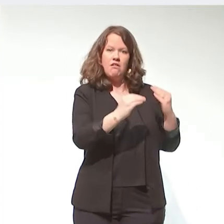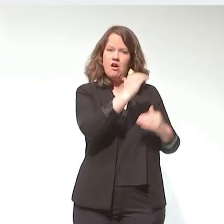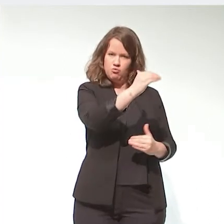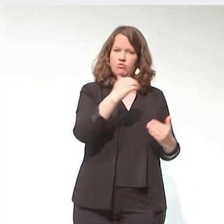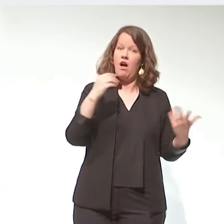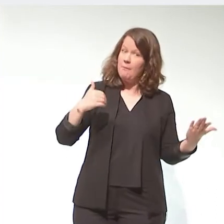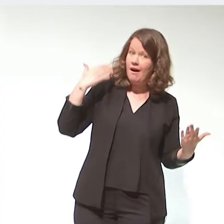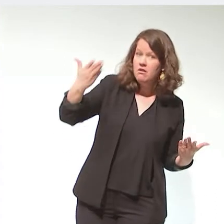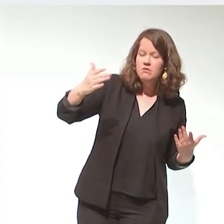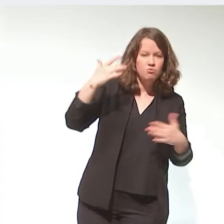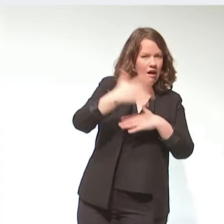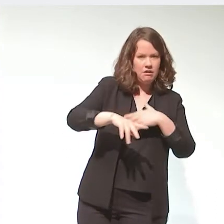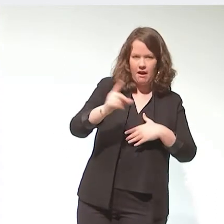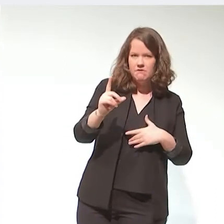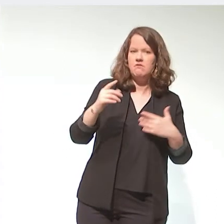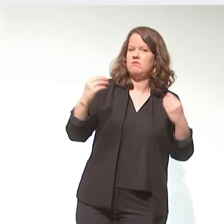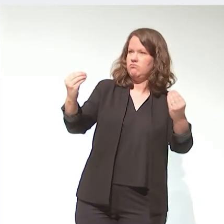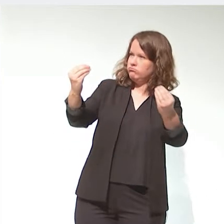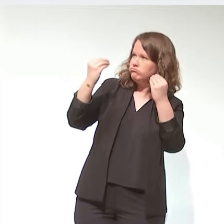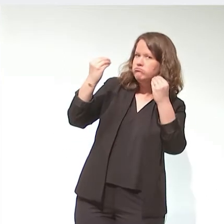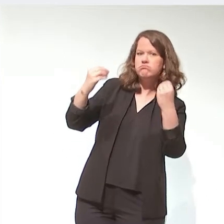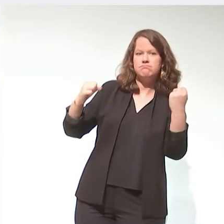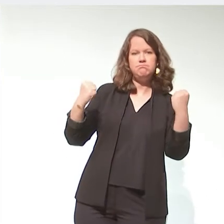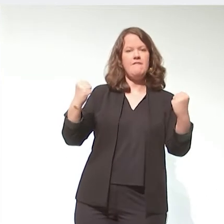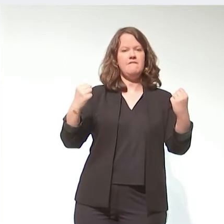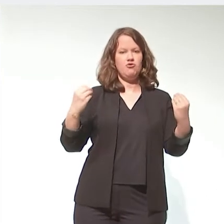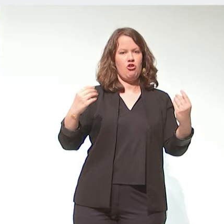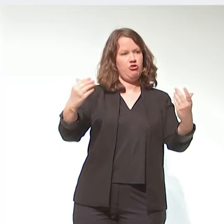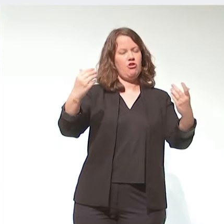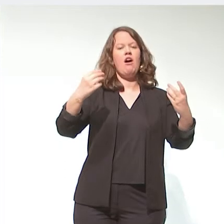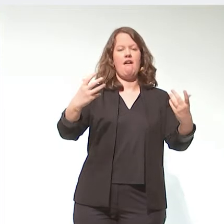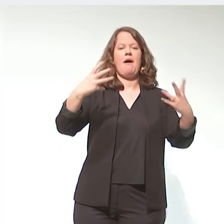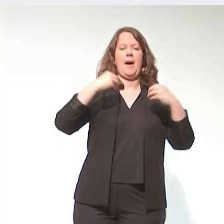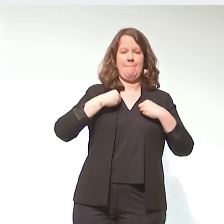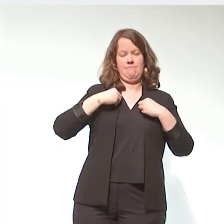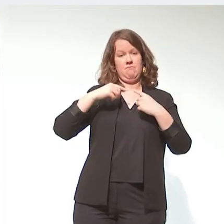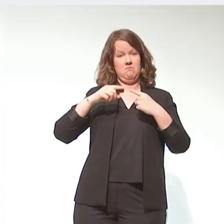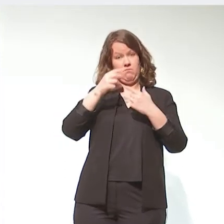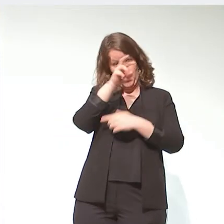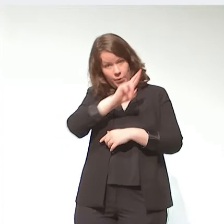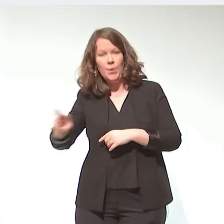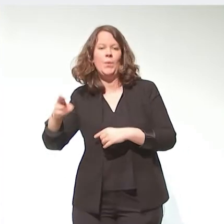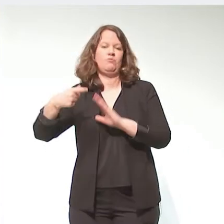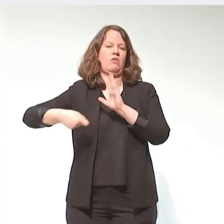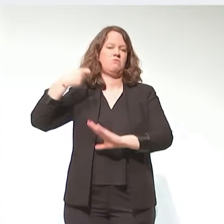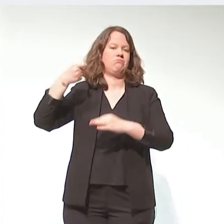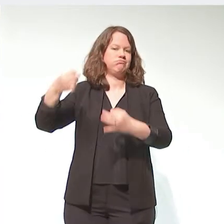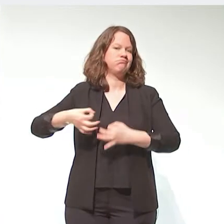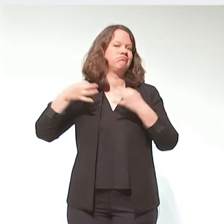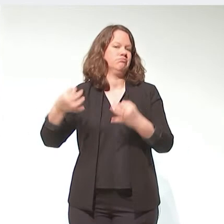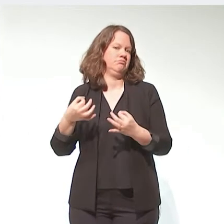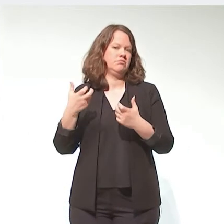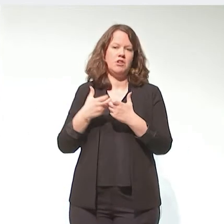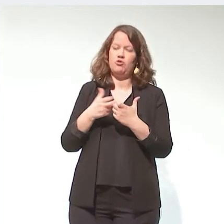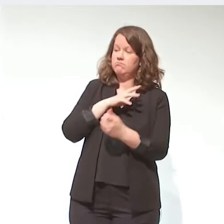the step back into formal education, for example, a vocational education and training program or higher